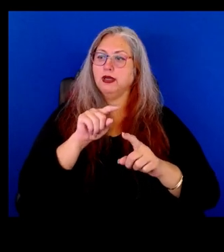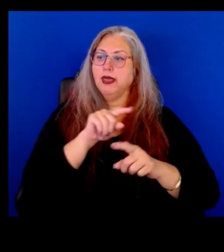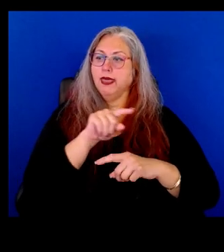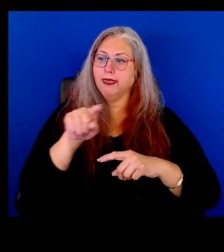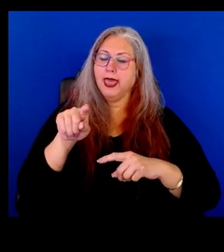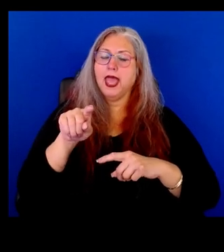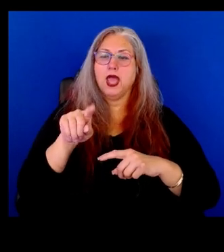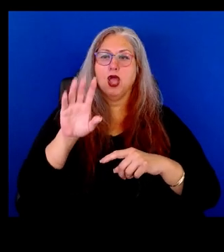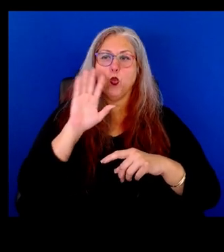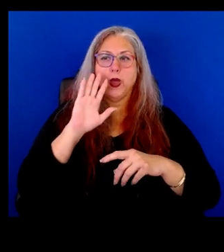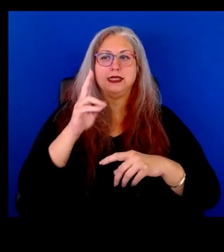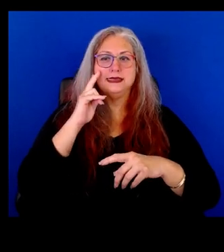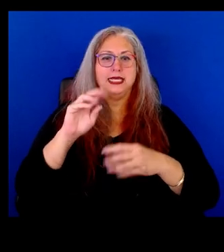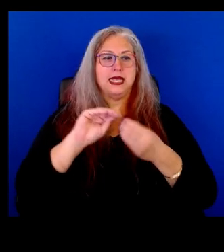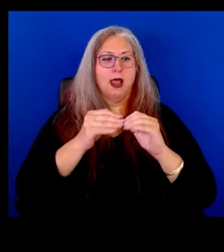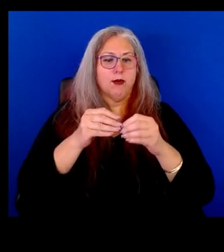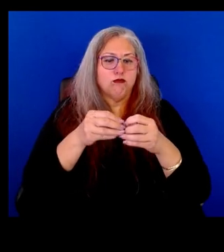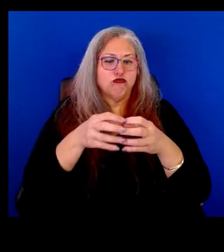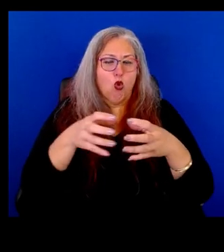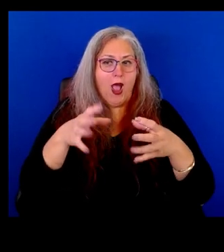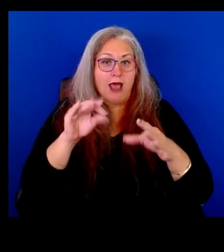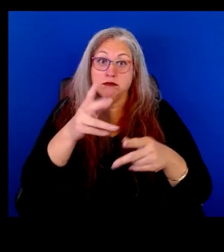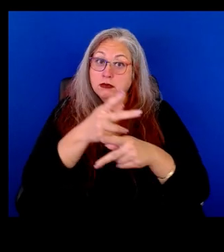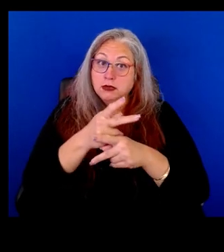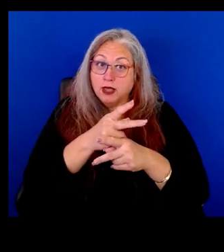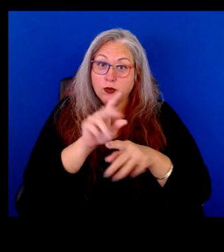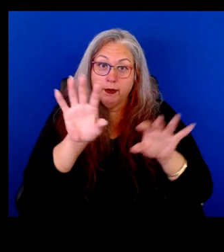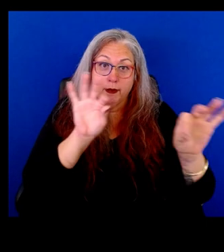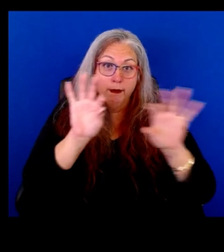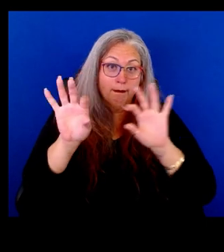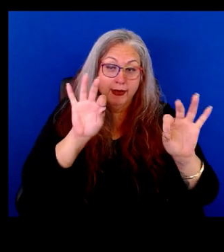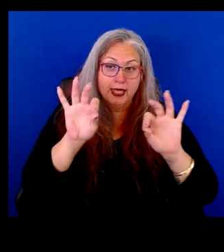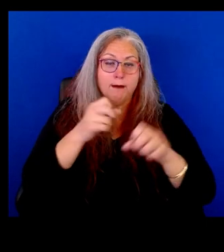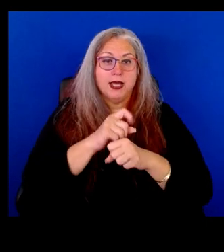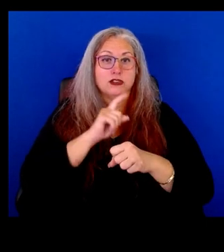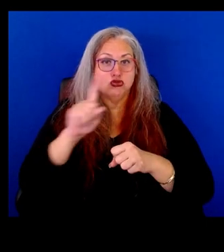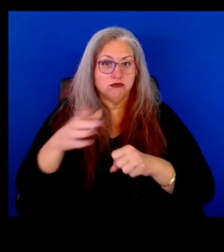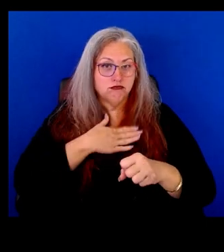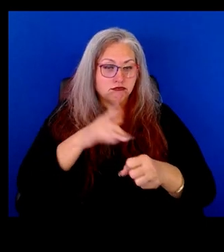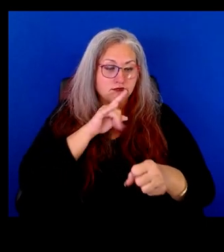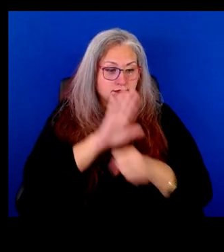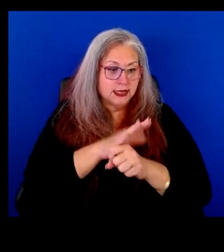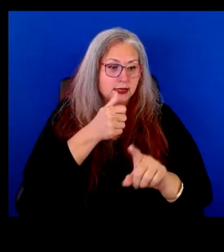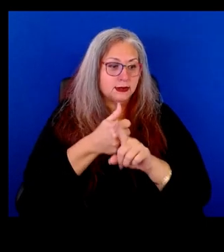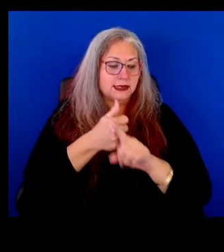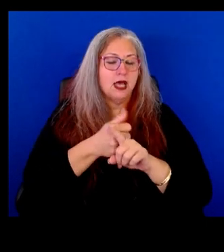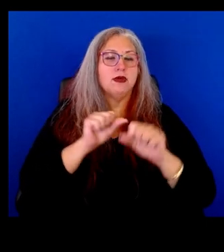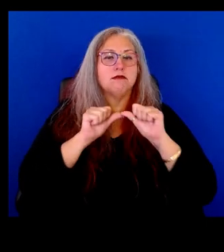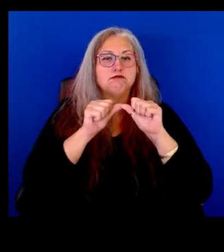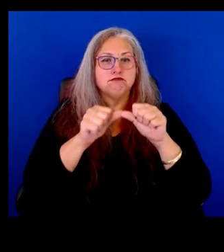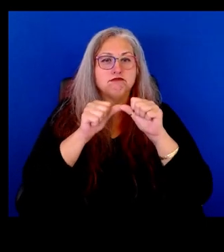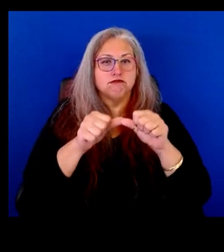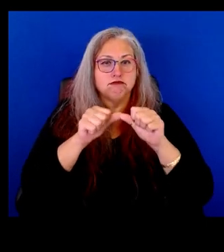they would increase in number and they would be very carefully selected to ensure commitment and to ensure